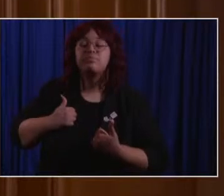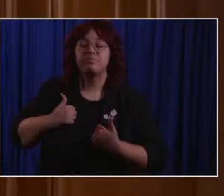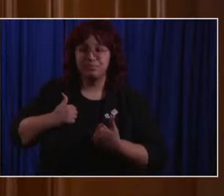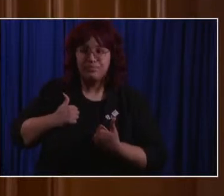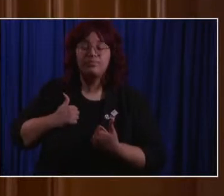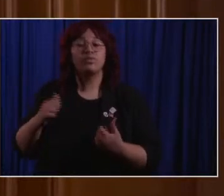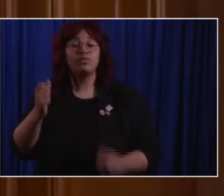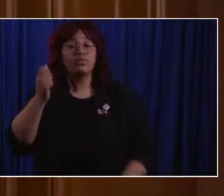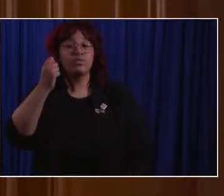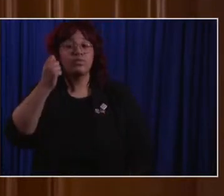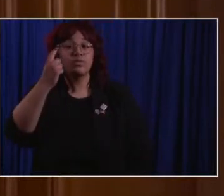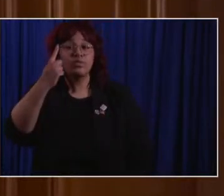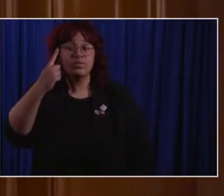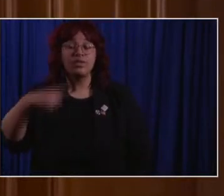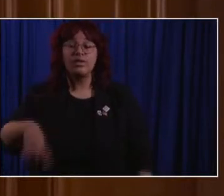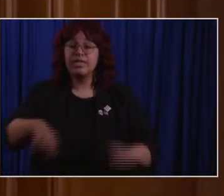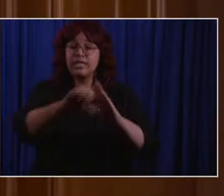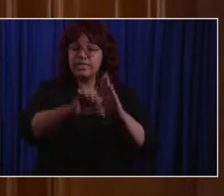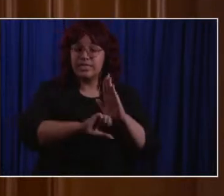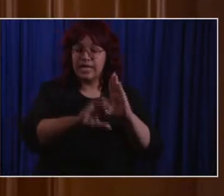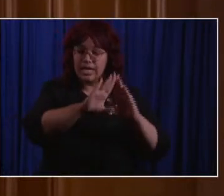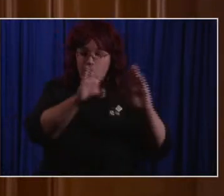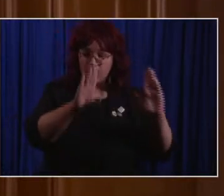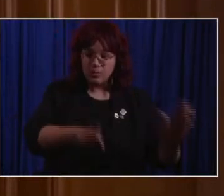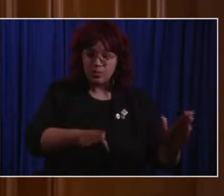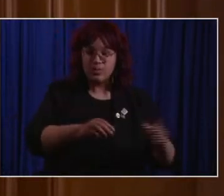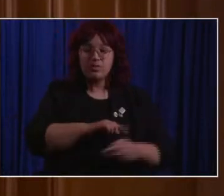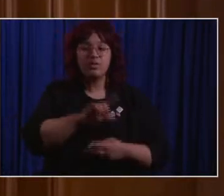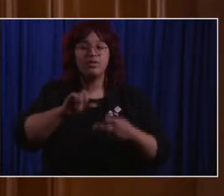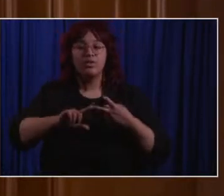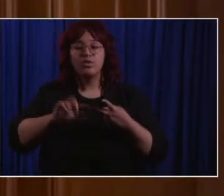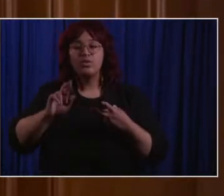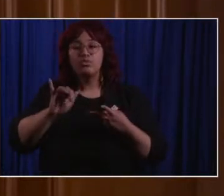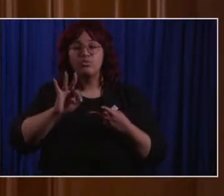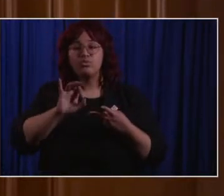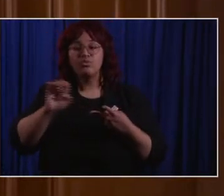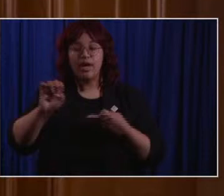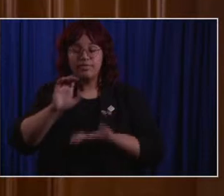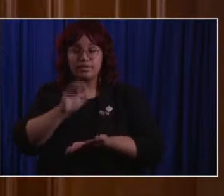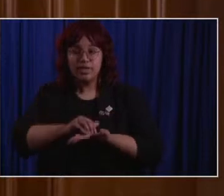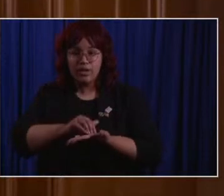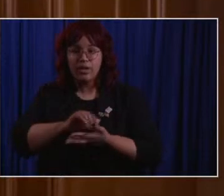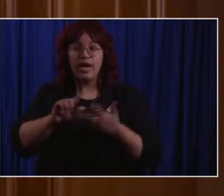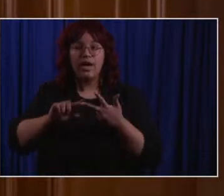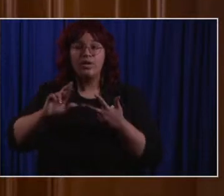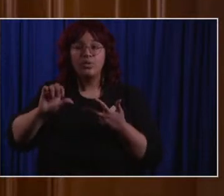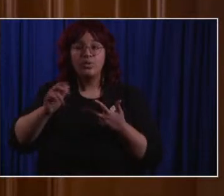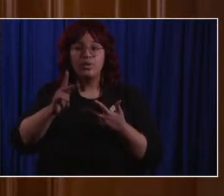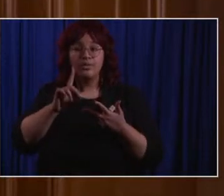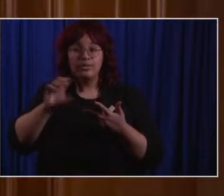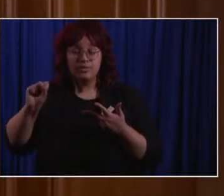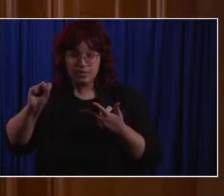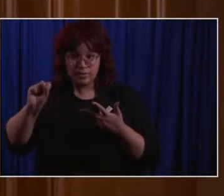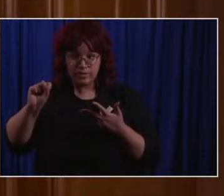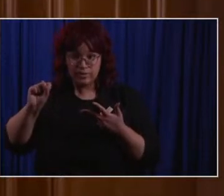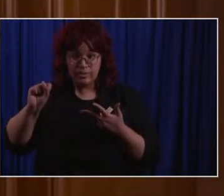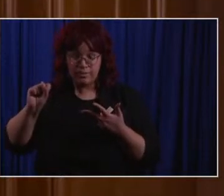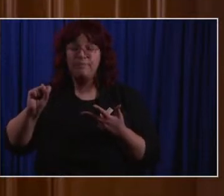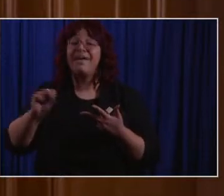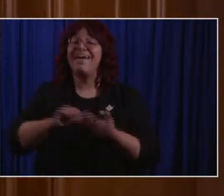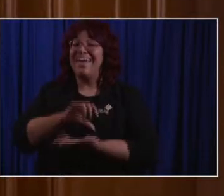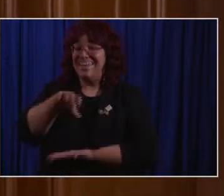well as the Rife and Rhodes Center, be at half-staff, as well as the flags in Athens